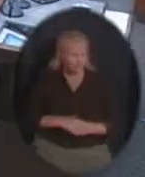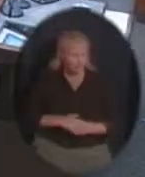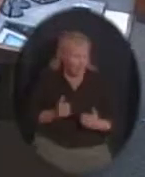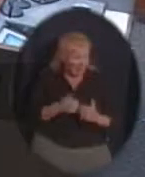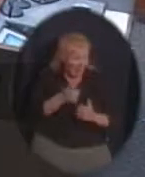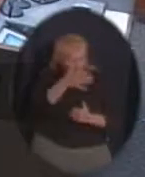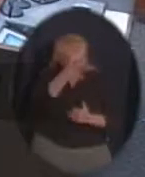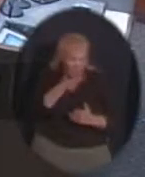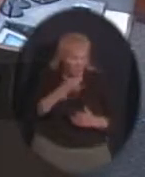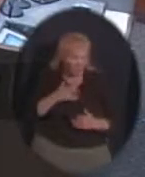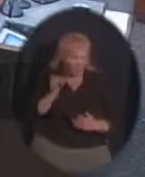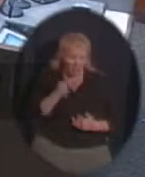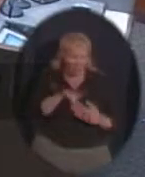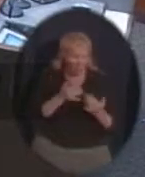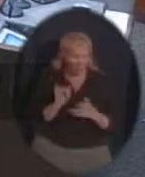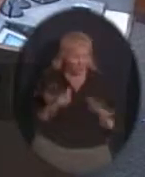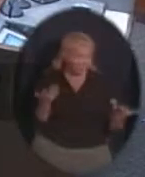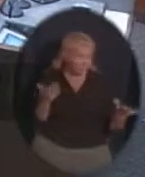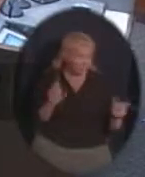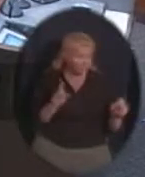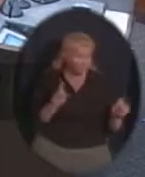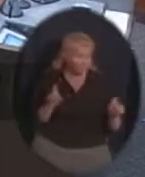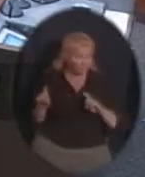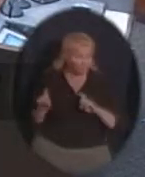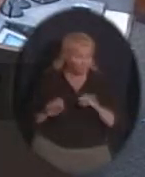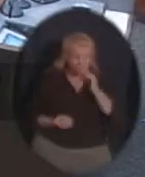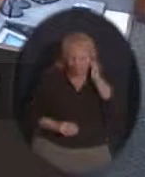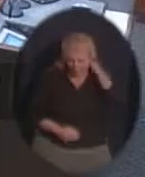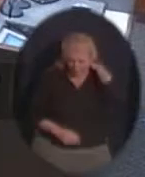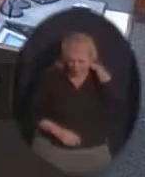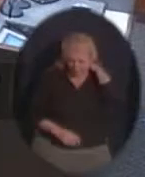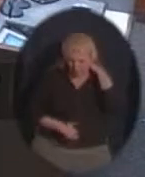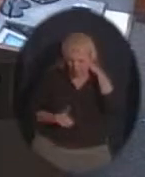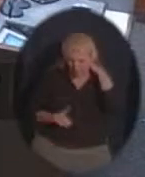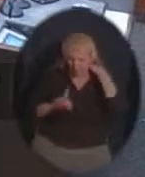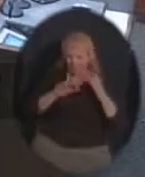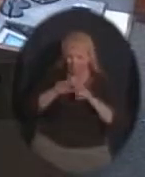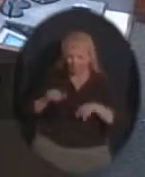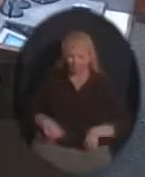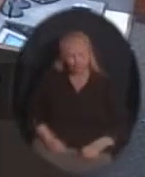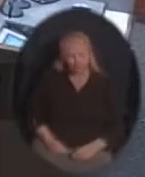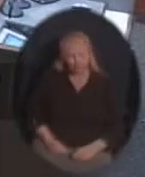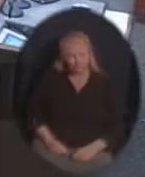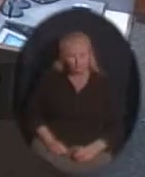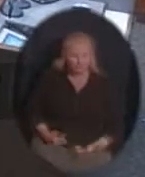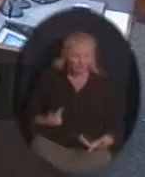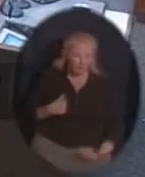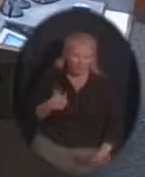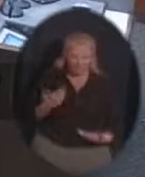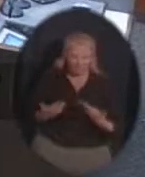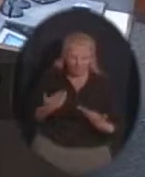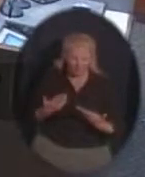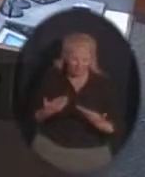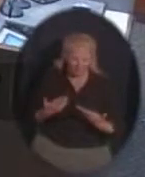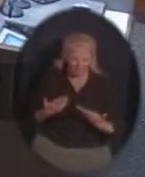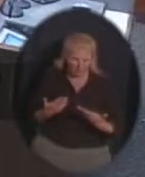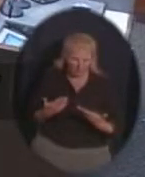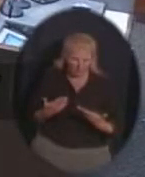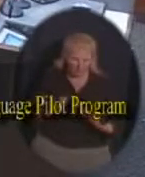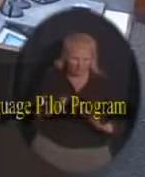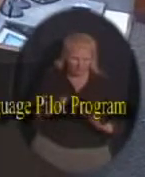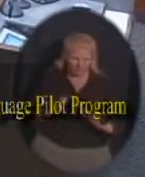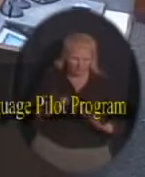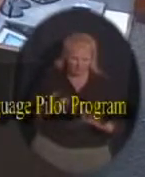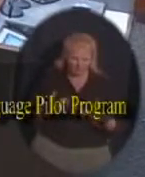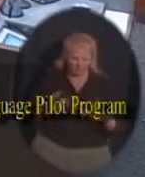it? So, Well, one thing I would do, and I'm going to maybe give this to Dr. Banikowski on some